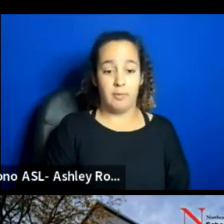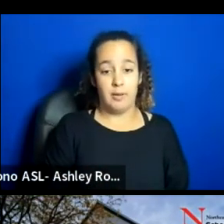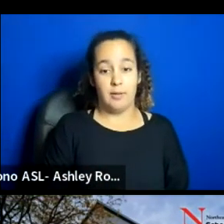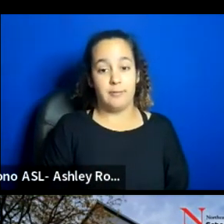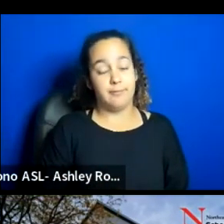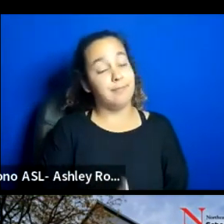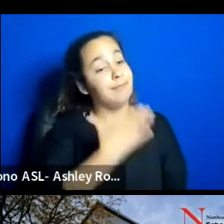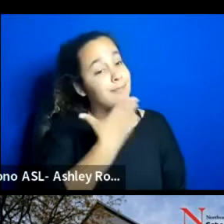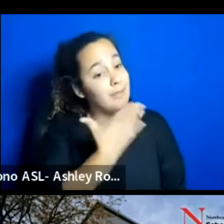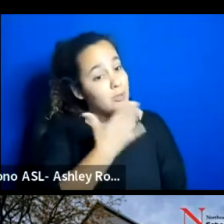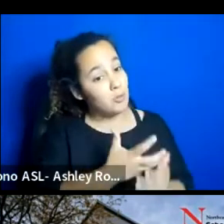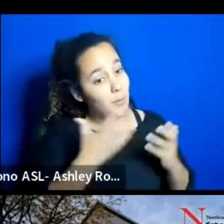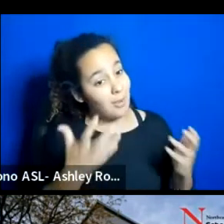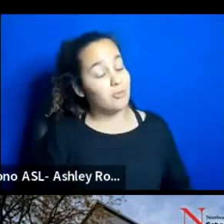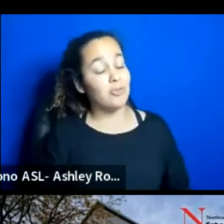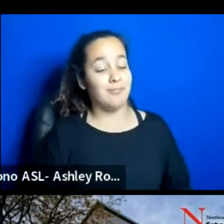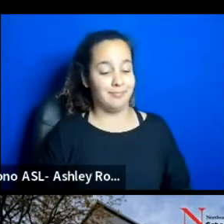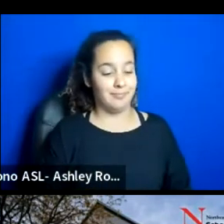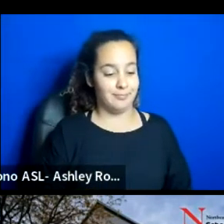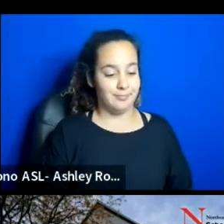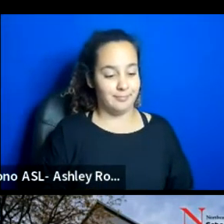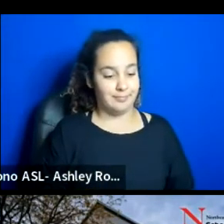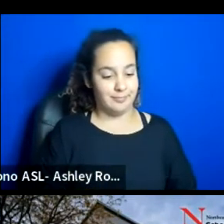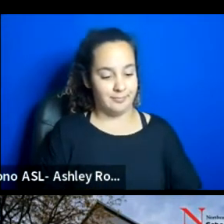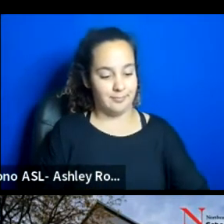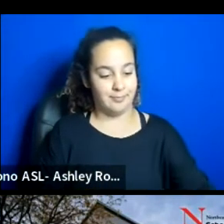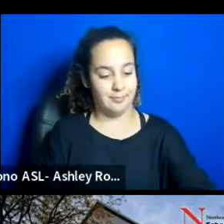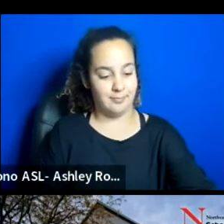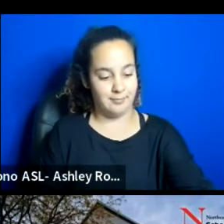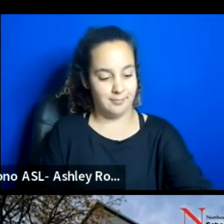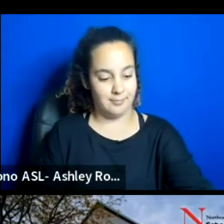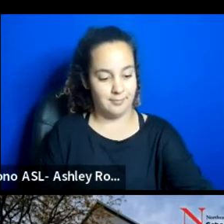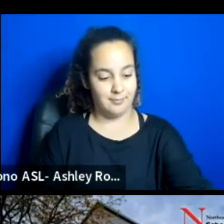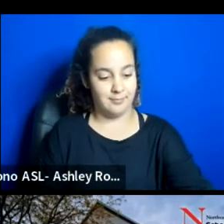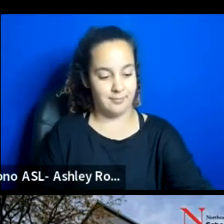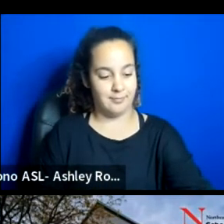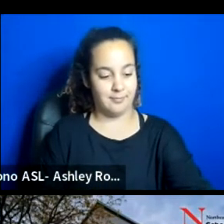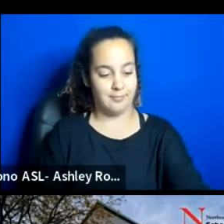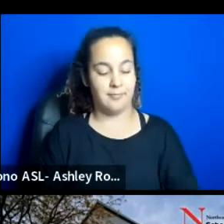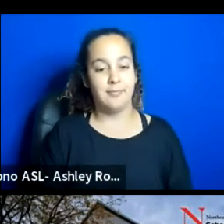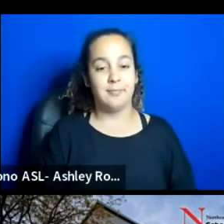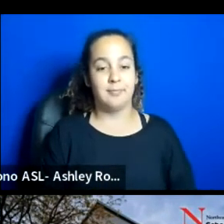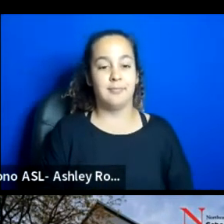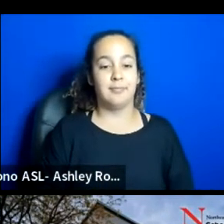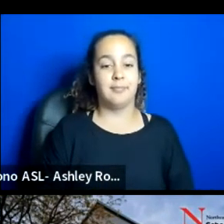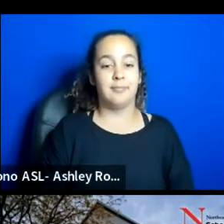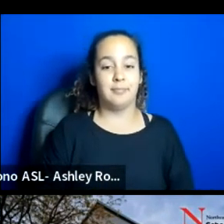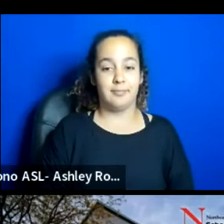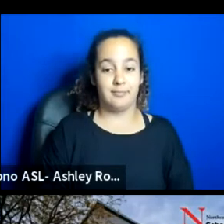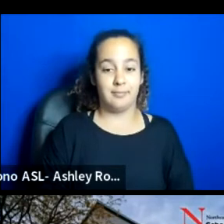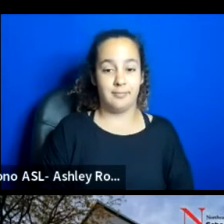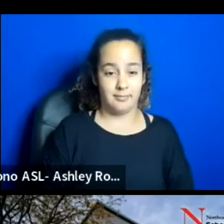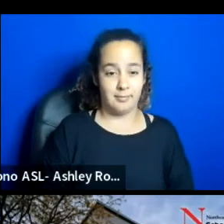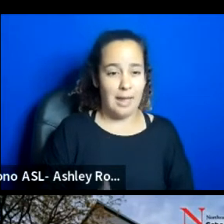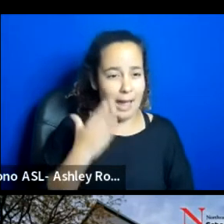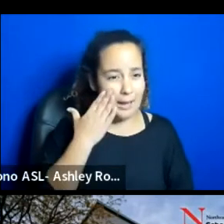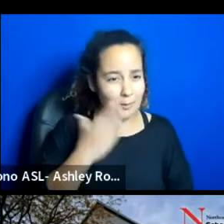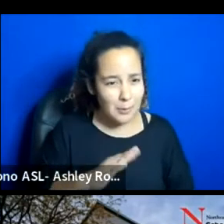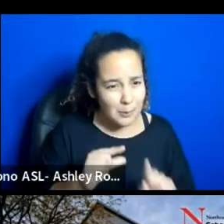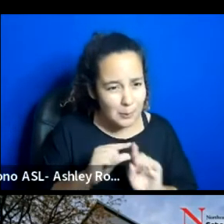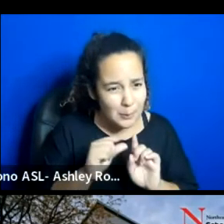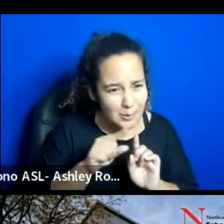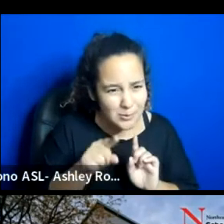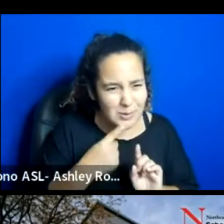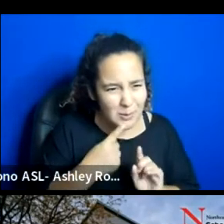Thank you so much. So next we have Marlis, and forgive me, I don't know if you say Schweitzer or Schweitzer, so you could tell us, forgive